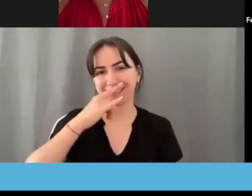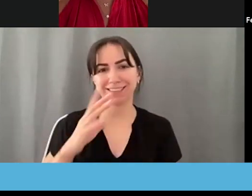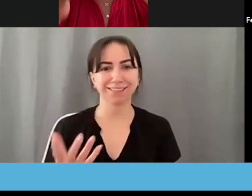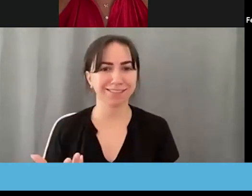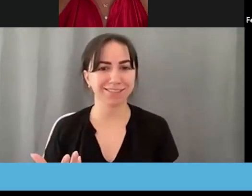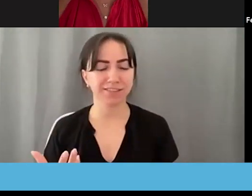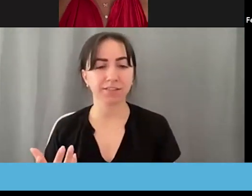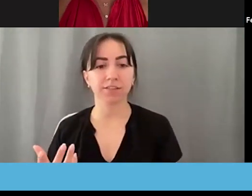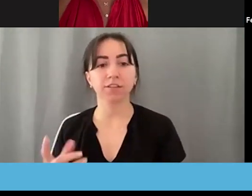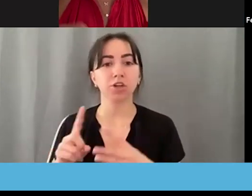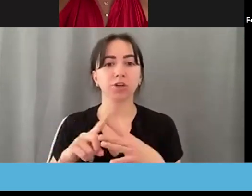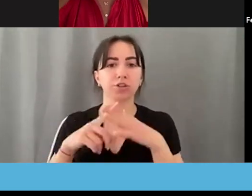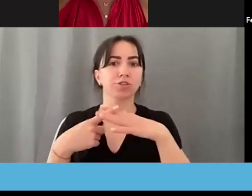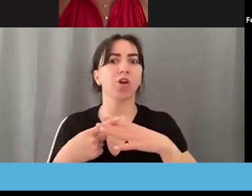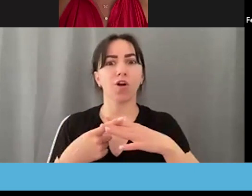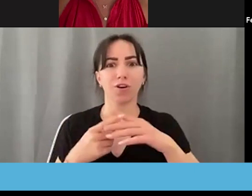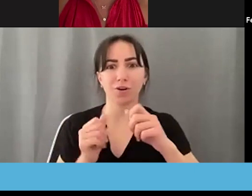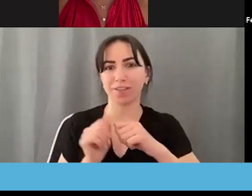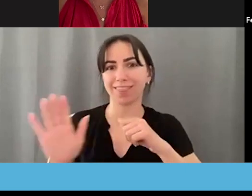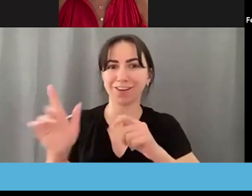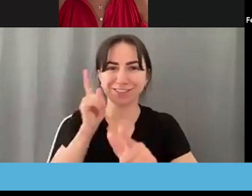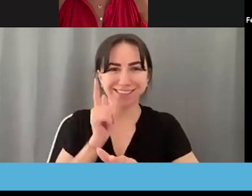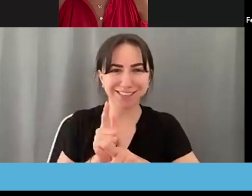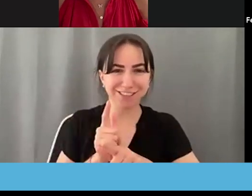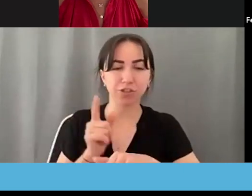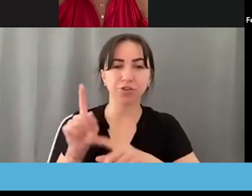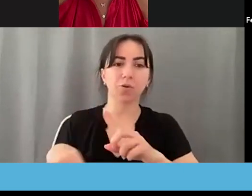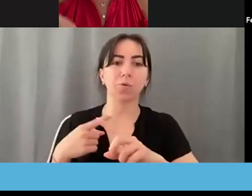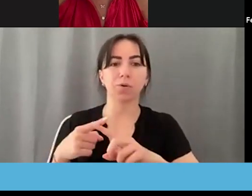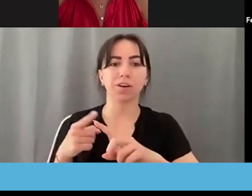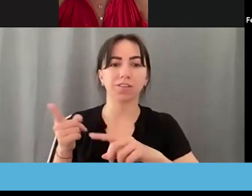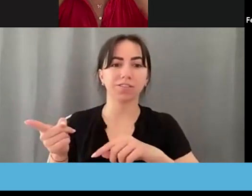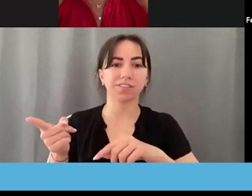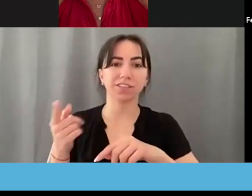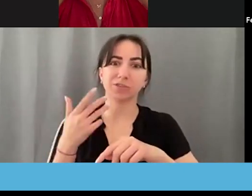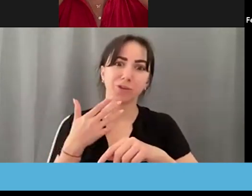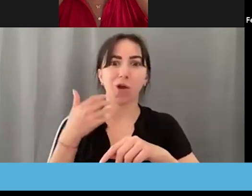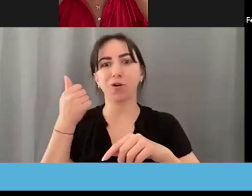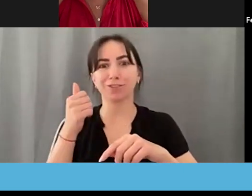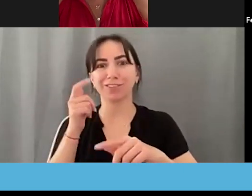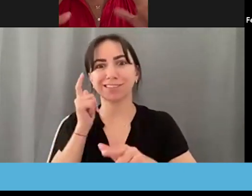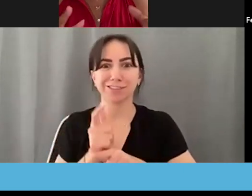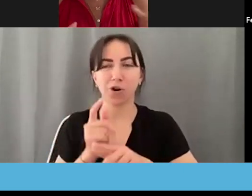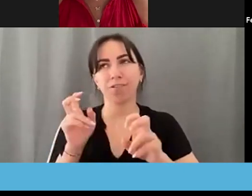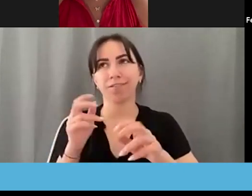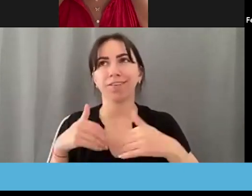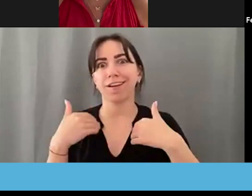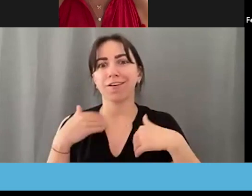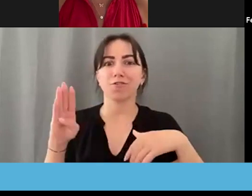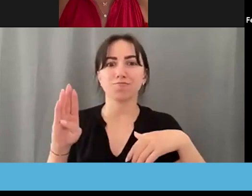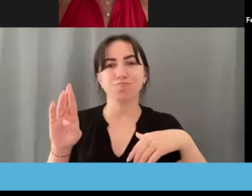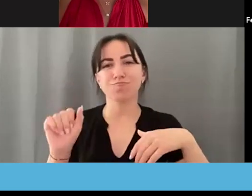that started with their sister when she was being an older sister or a younger sister, bratty